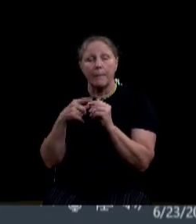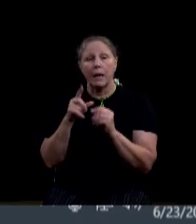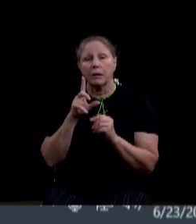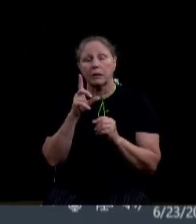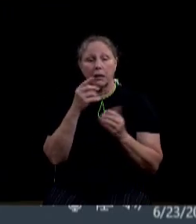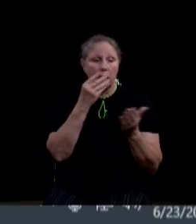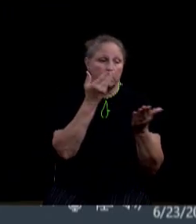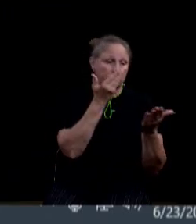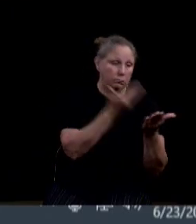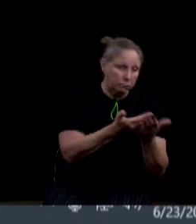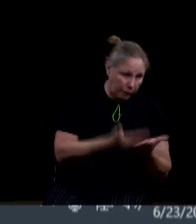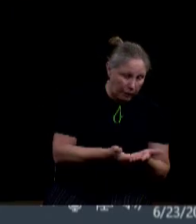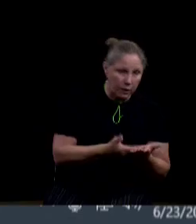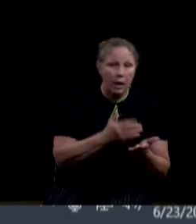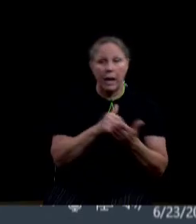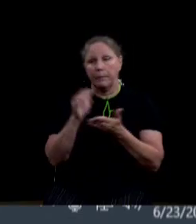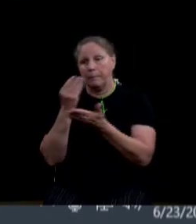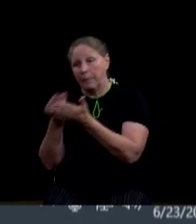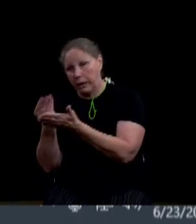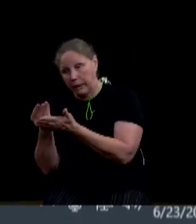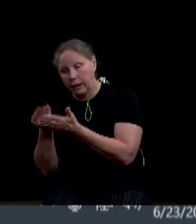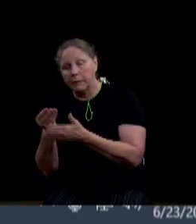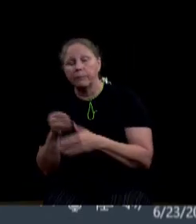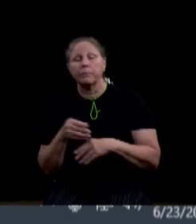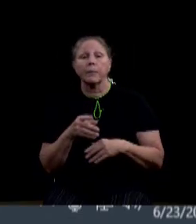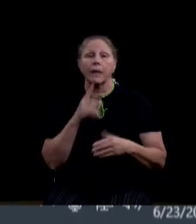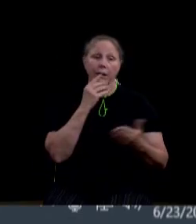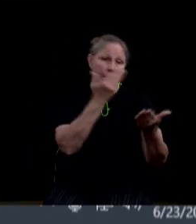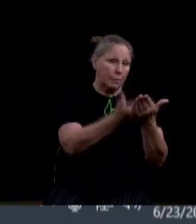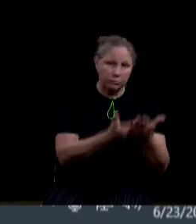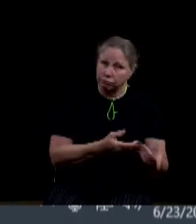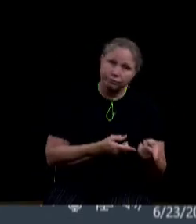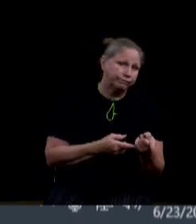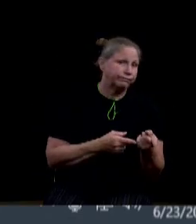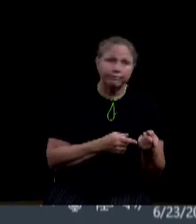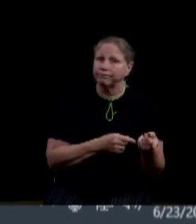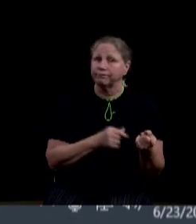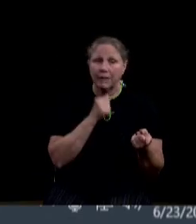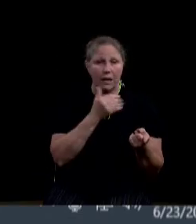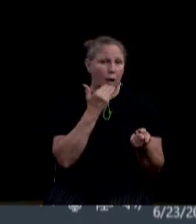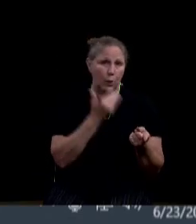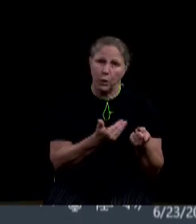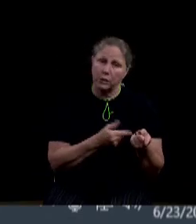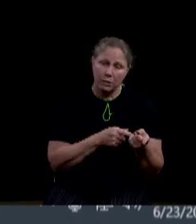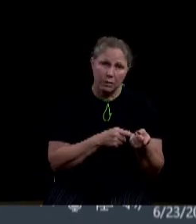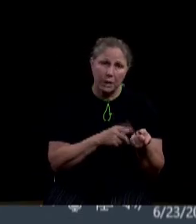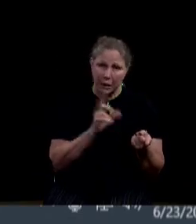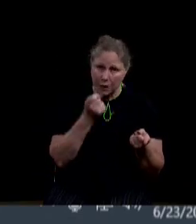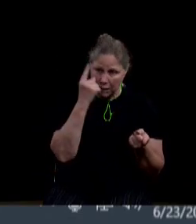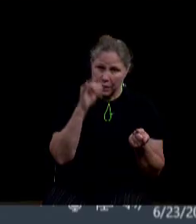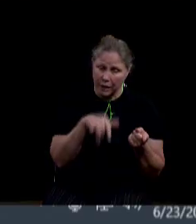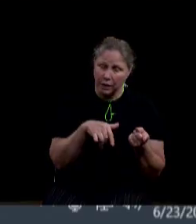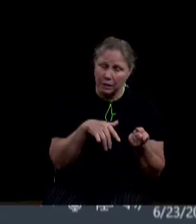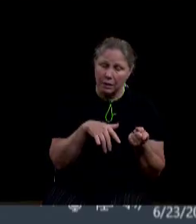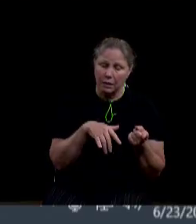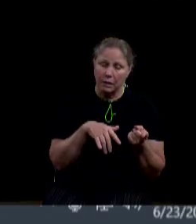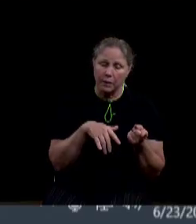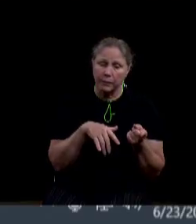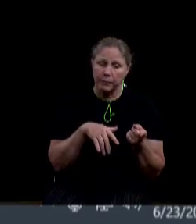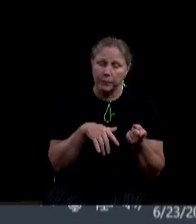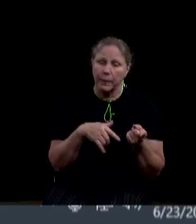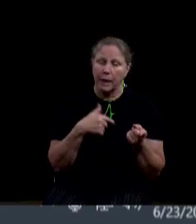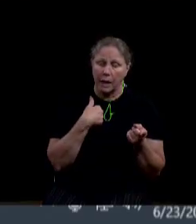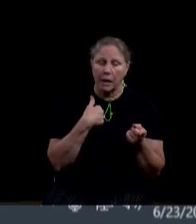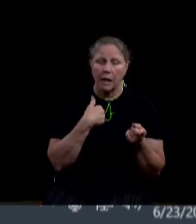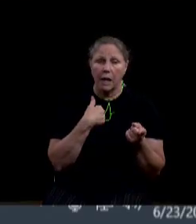the data's not looking good. I think everybody should understand that. And I'm all about the data. And